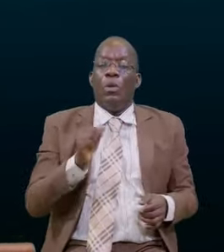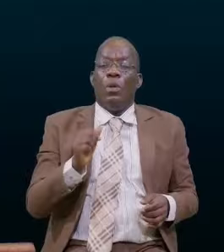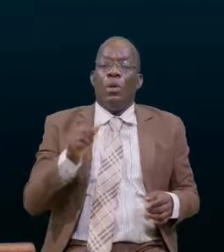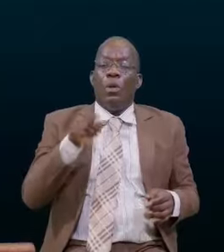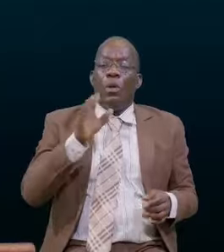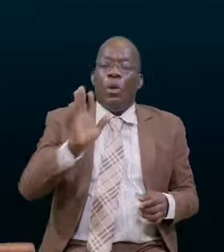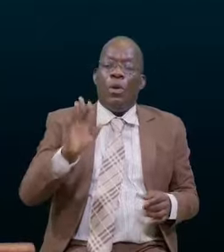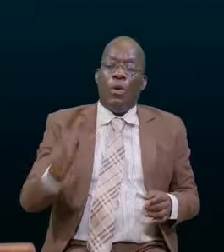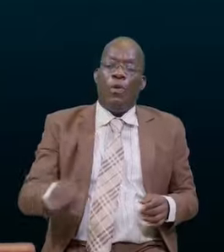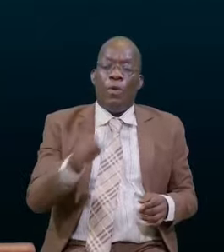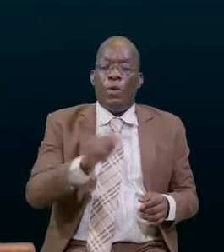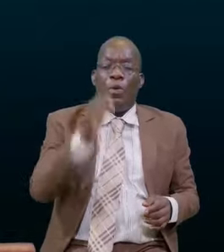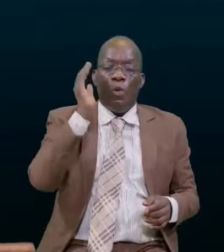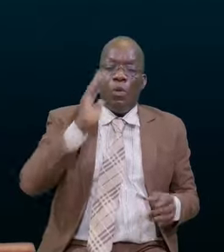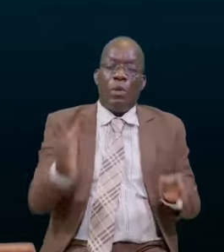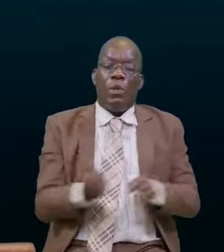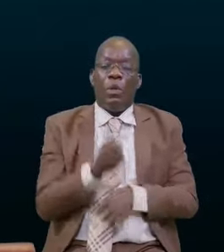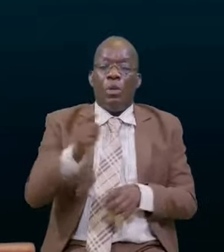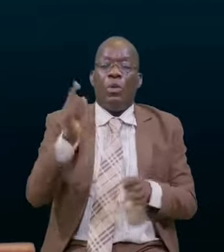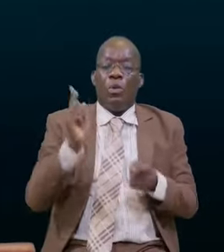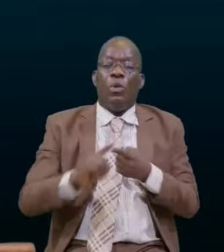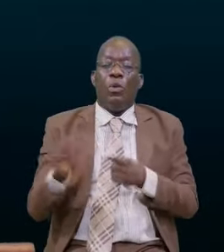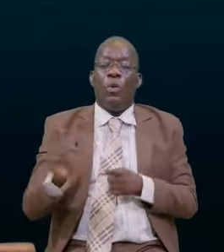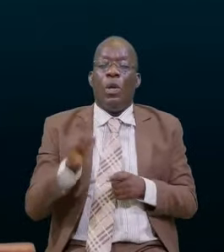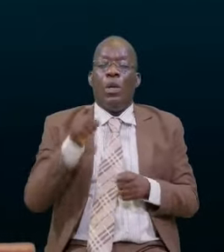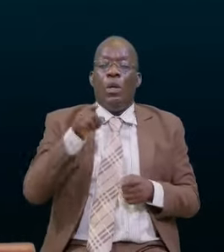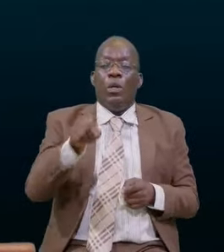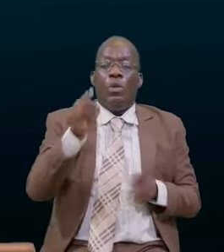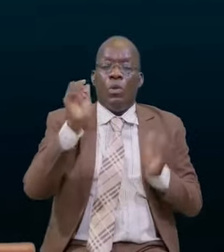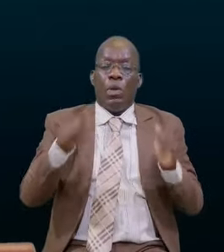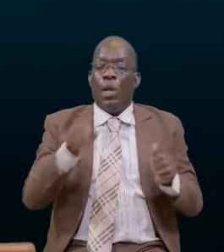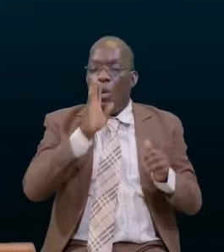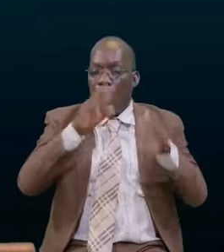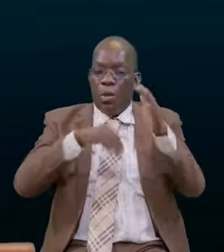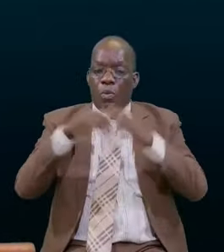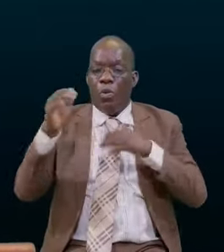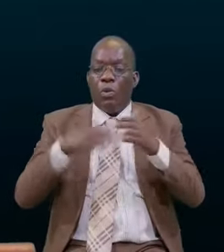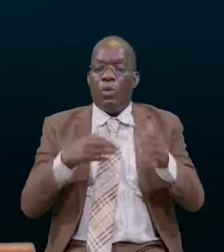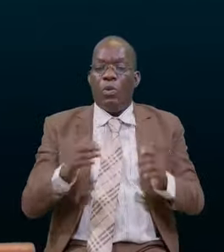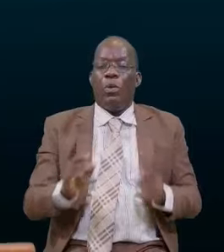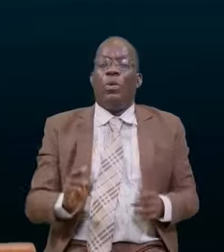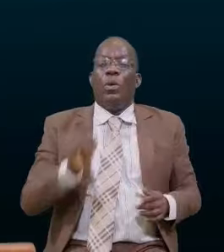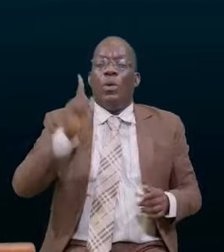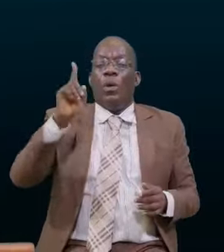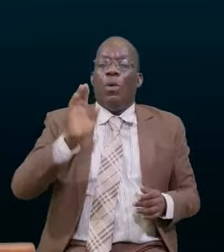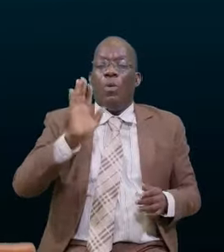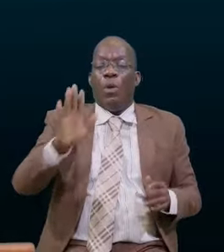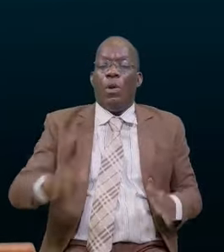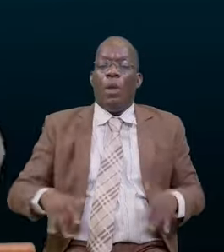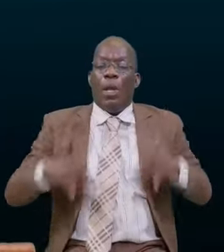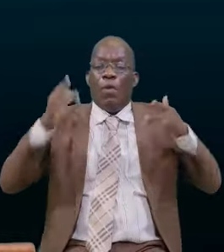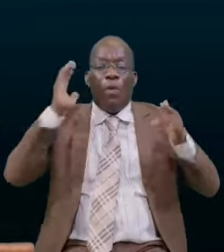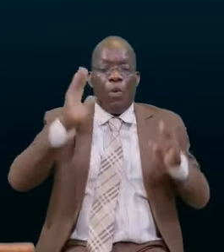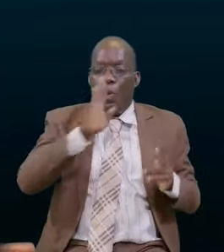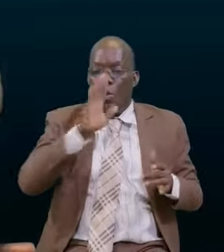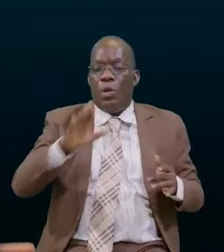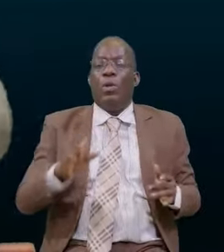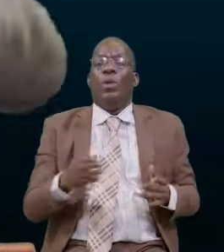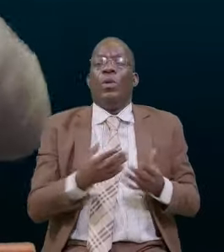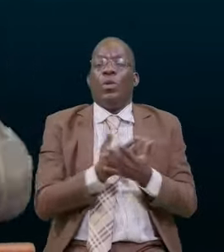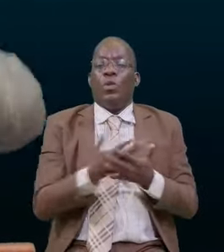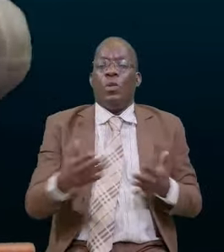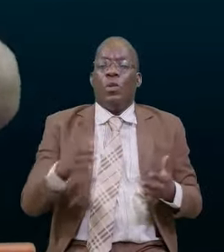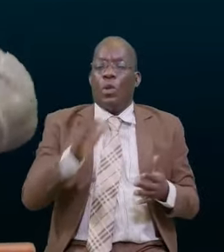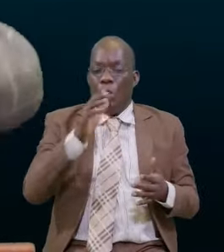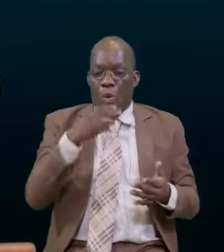places where you can be able to be built up and your life can be profitably spent for the glory of God let your feet take you to those